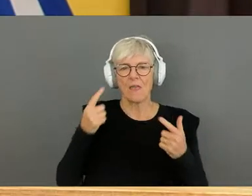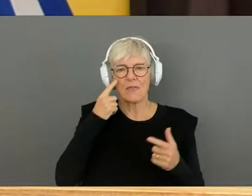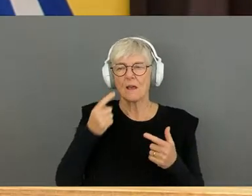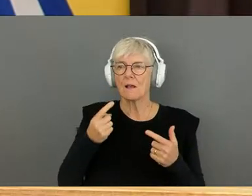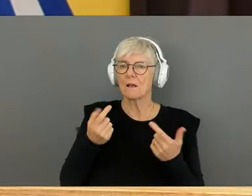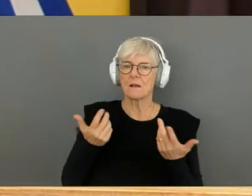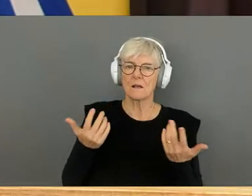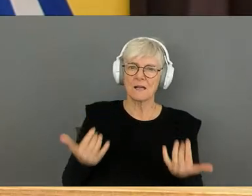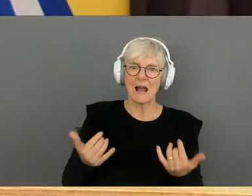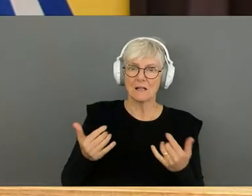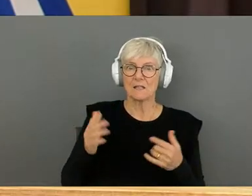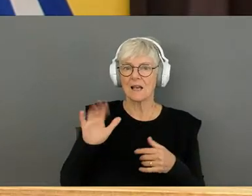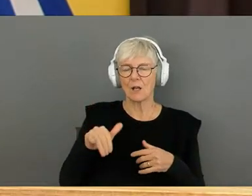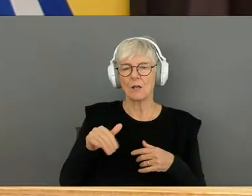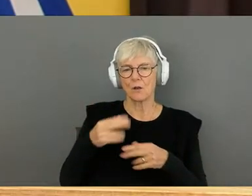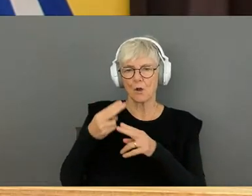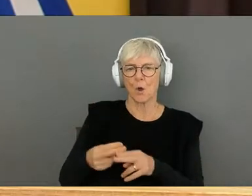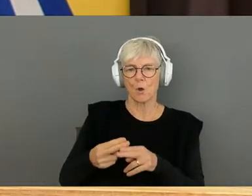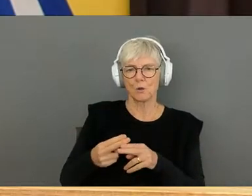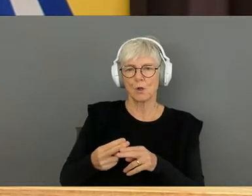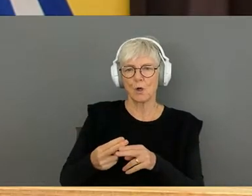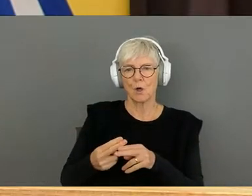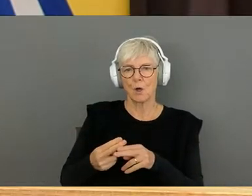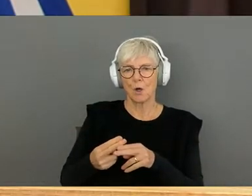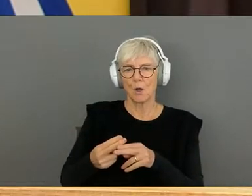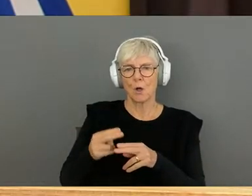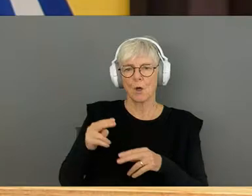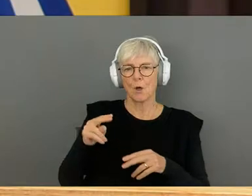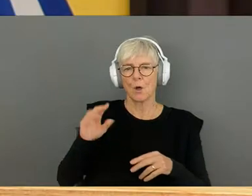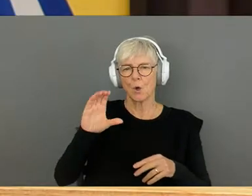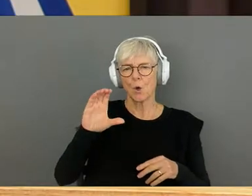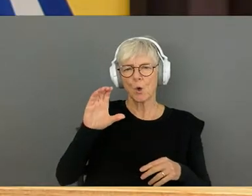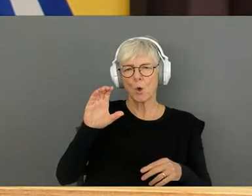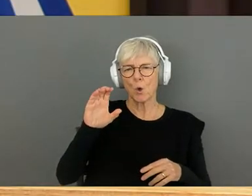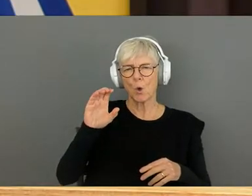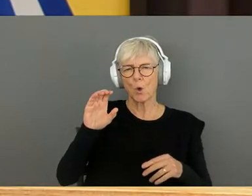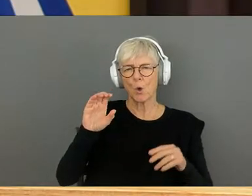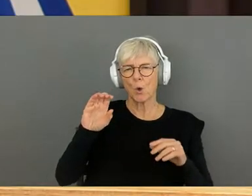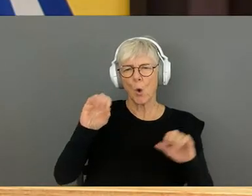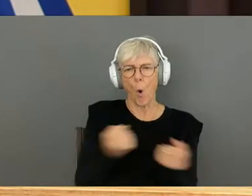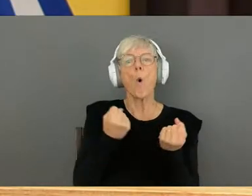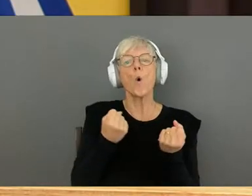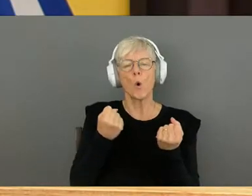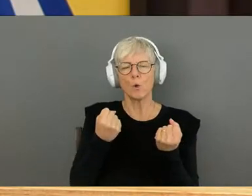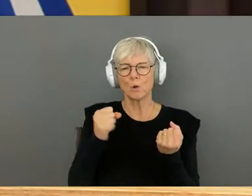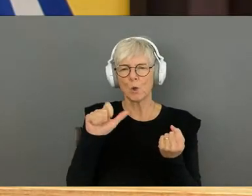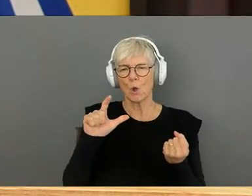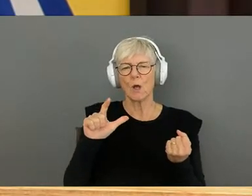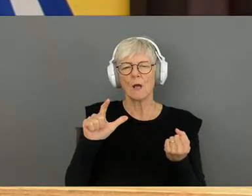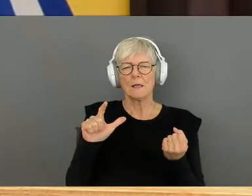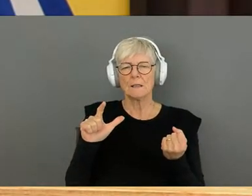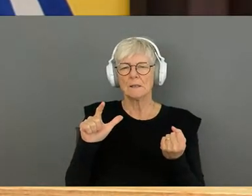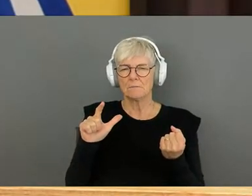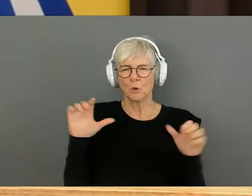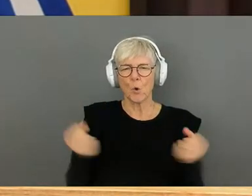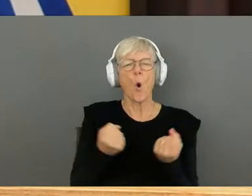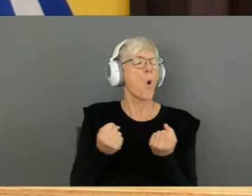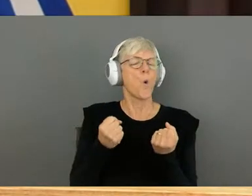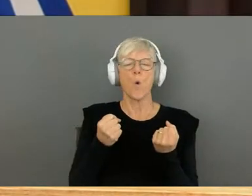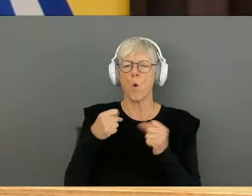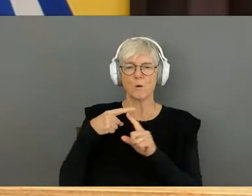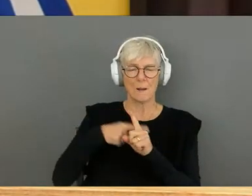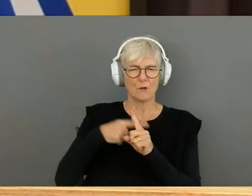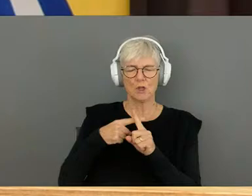pickup is what we call it. It's normally an issue in really cold temperatures. I would say at this point it really isn't a